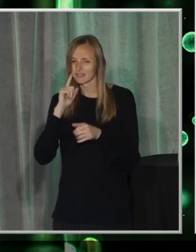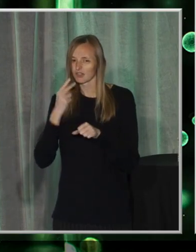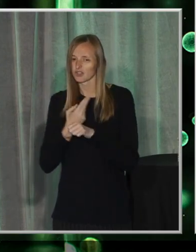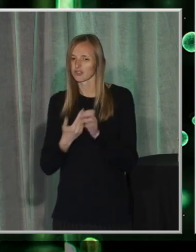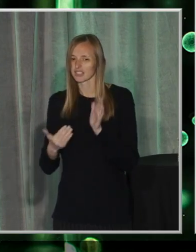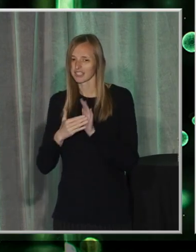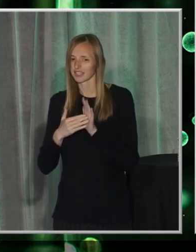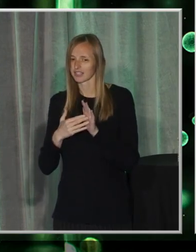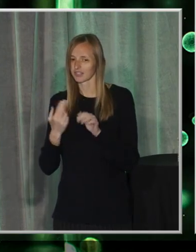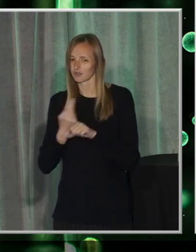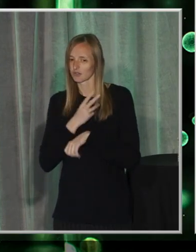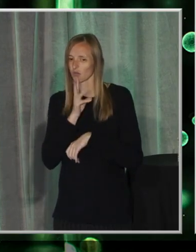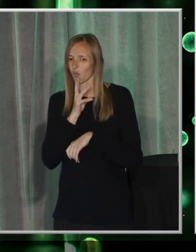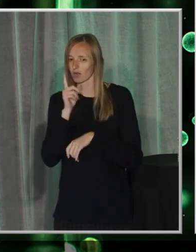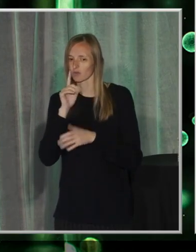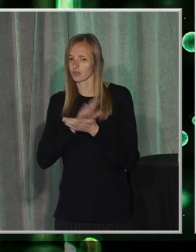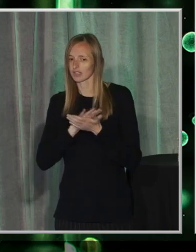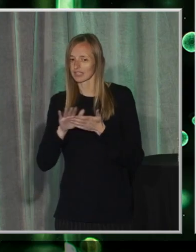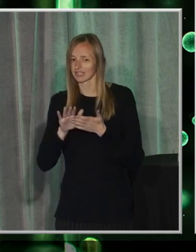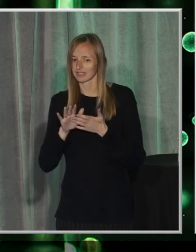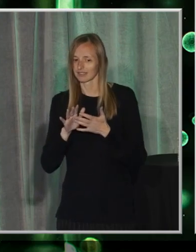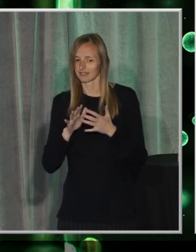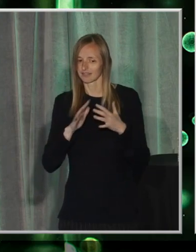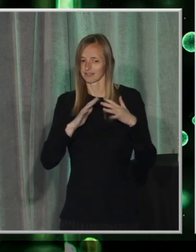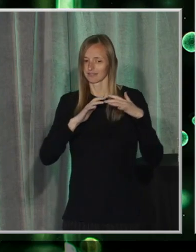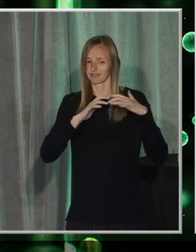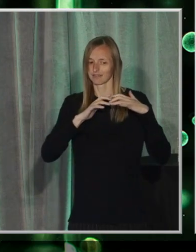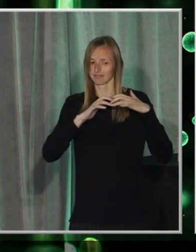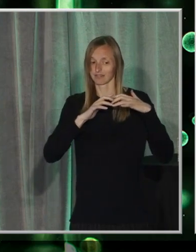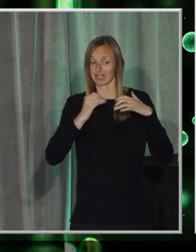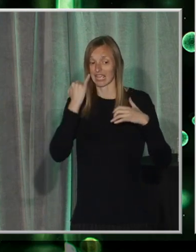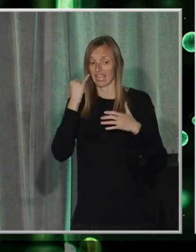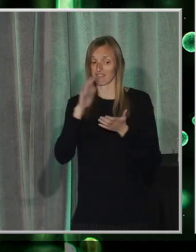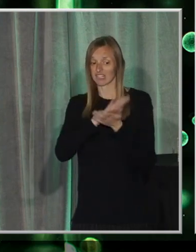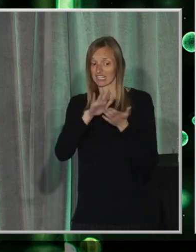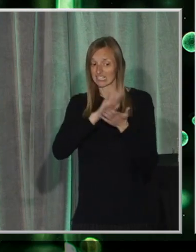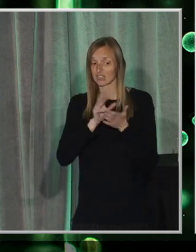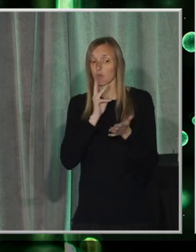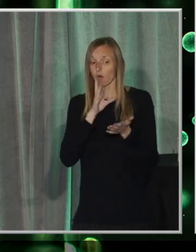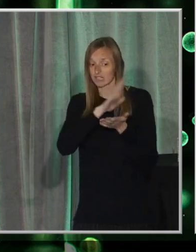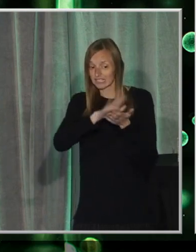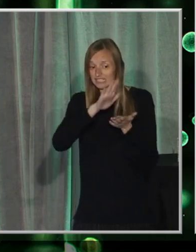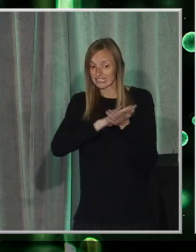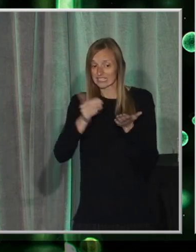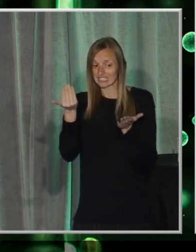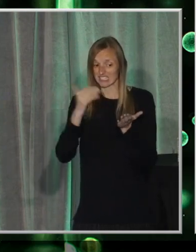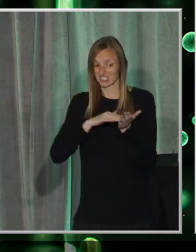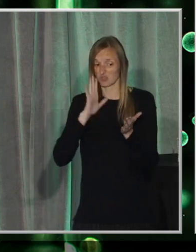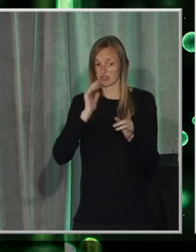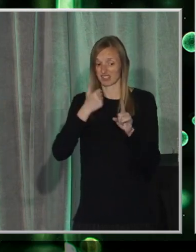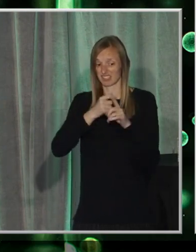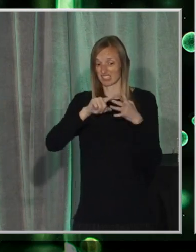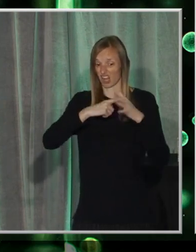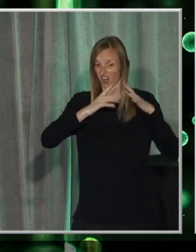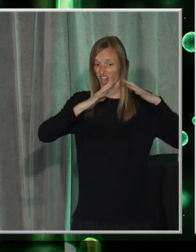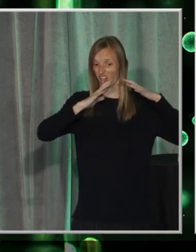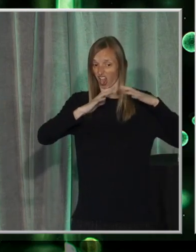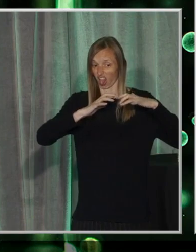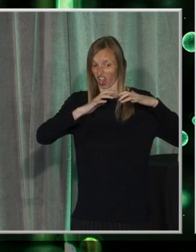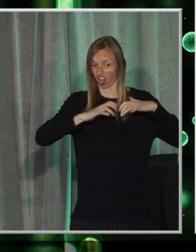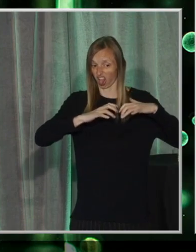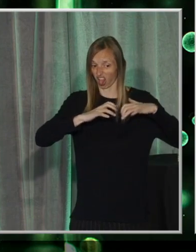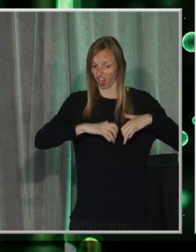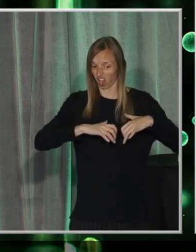with water, and so no biodegradation begins after all those times, and it's still kept in its